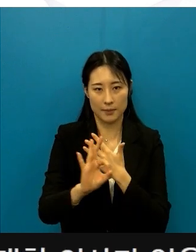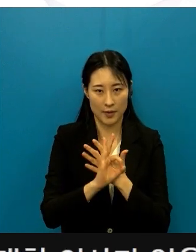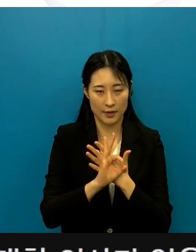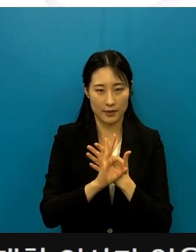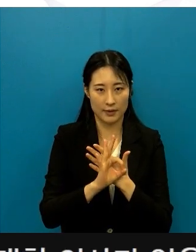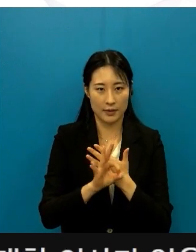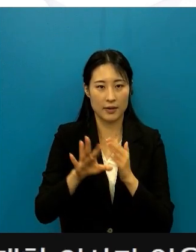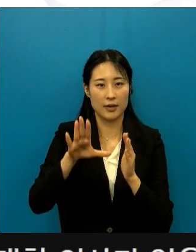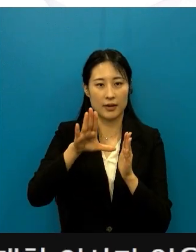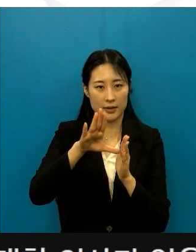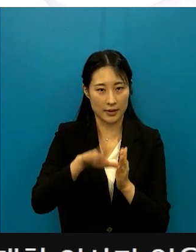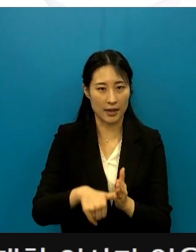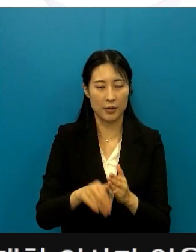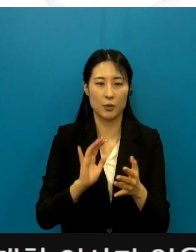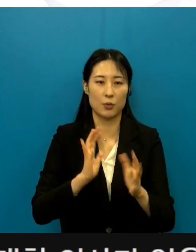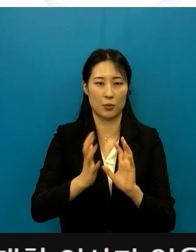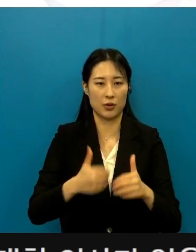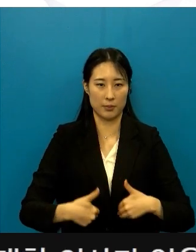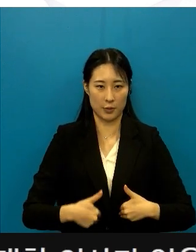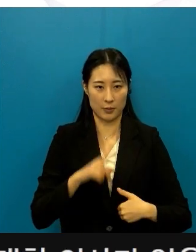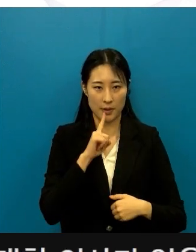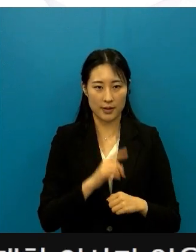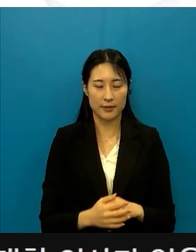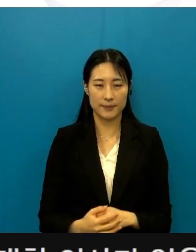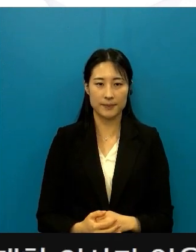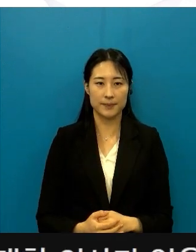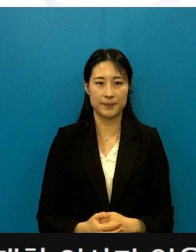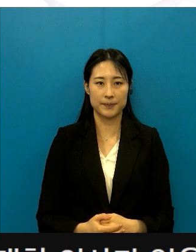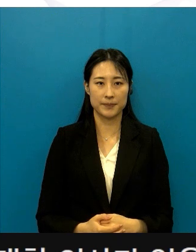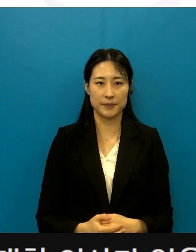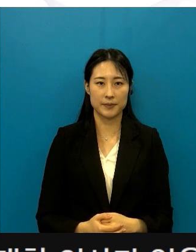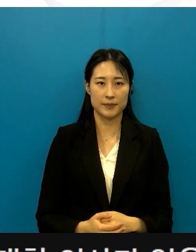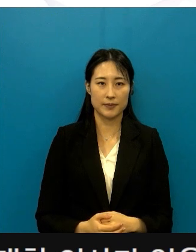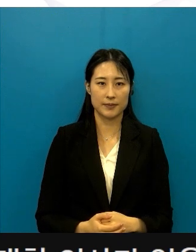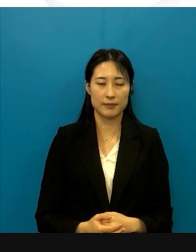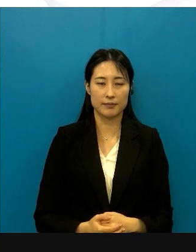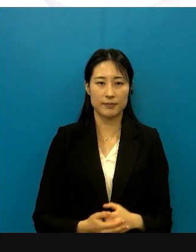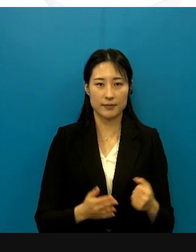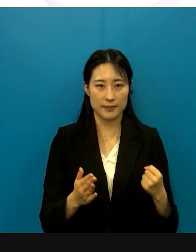we cannot start the discussion about BAD